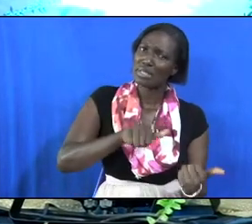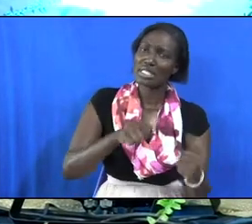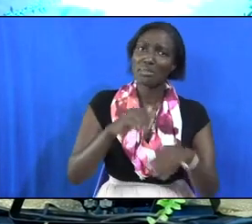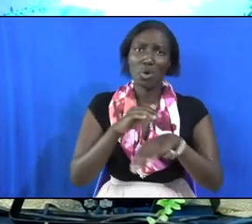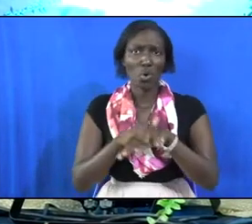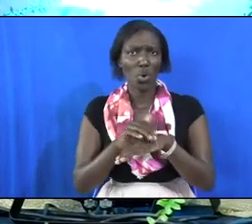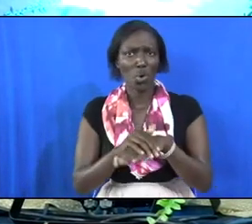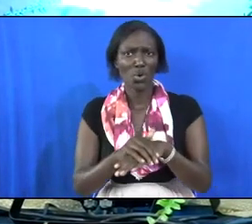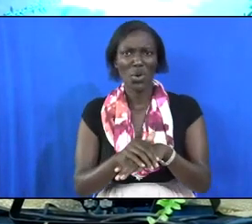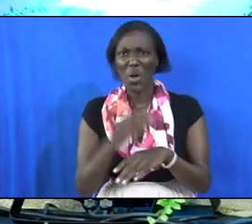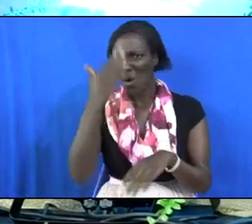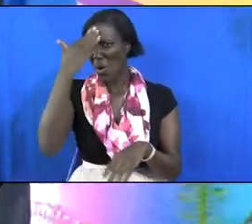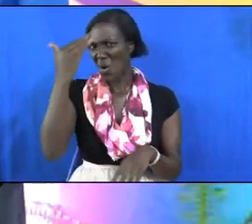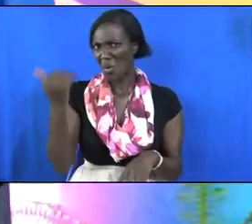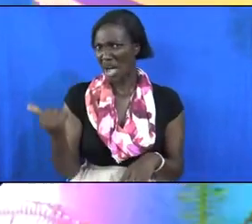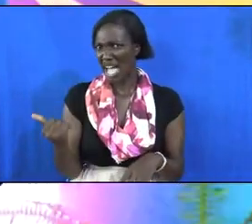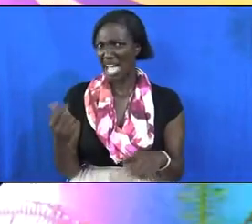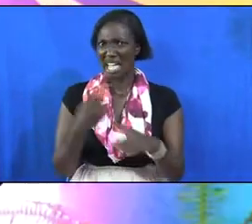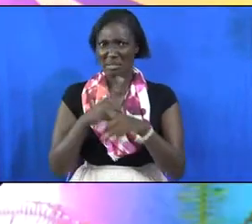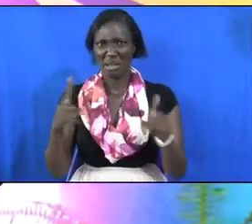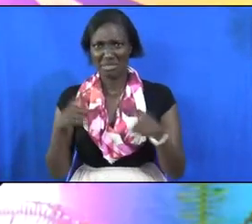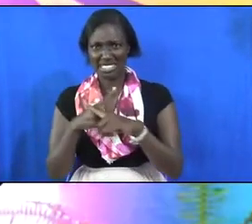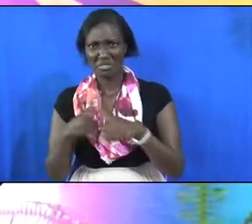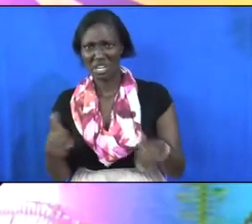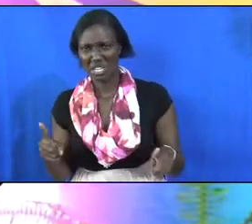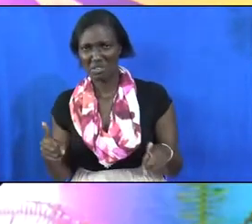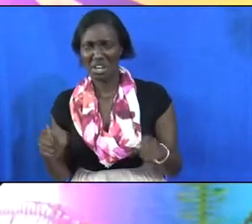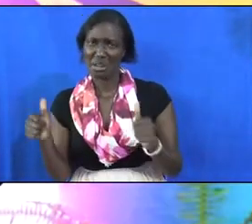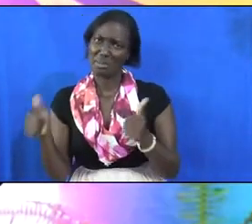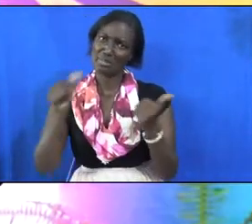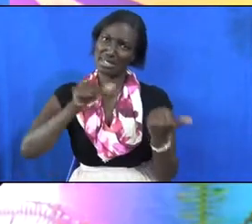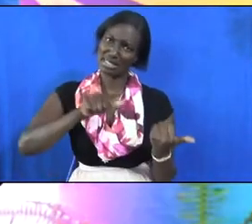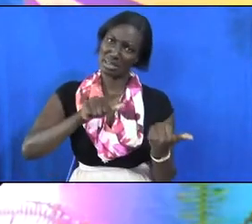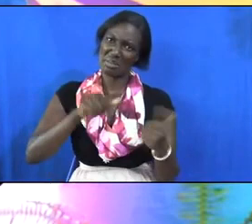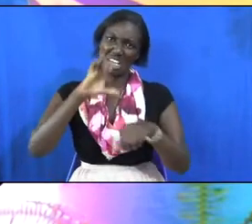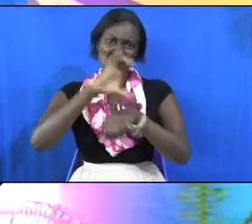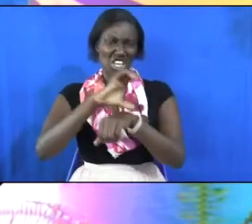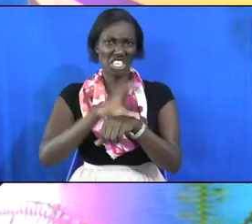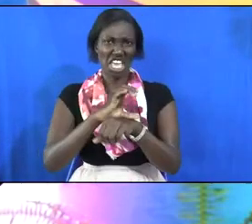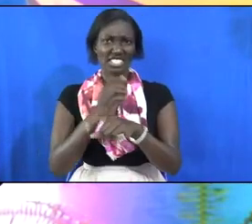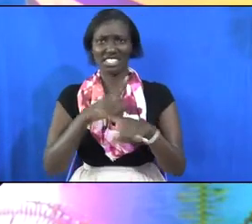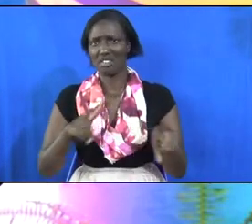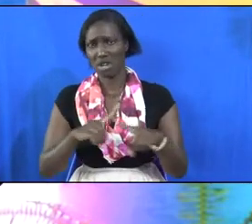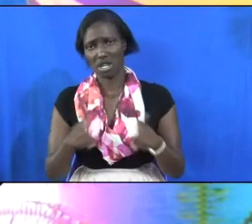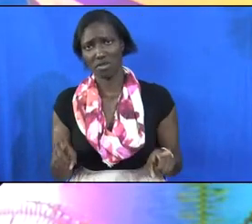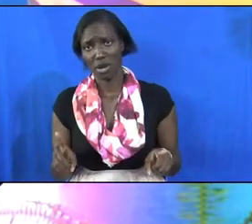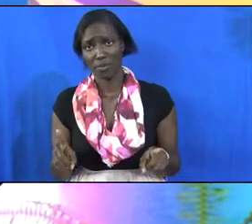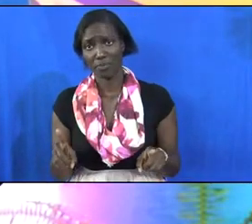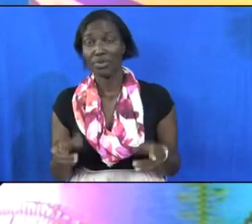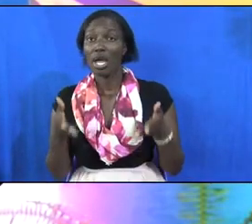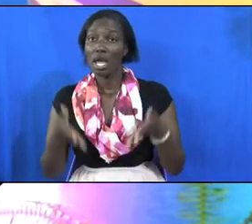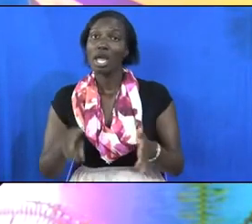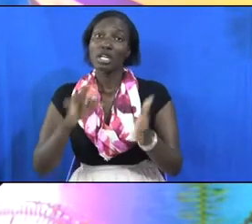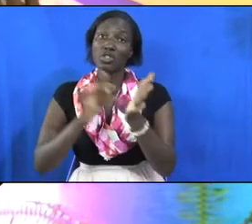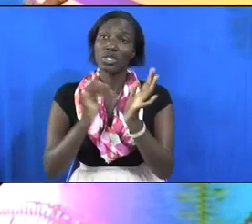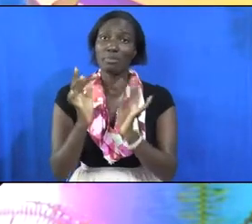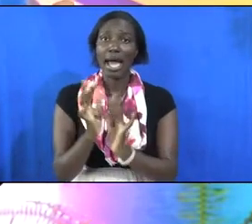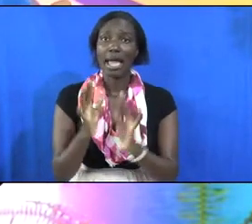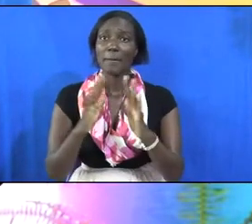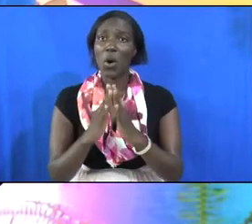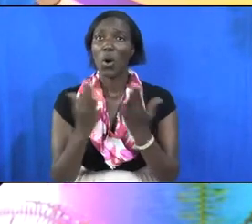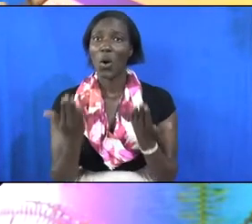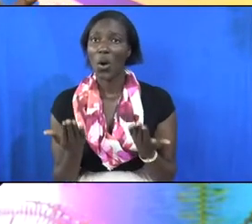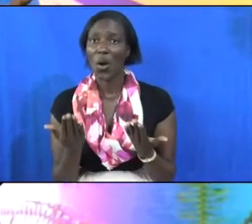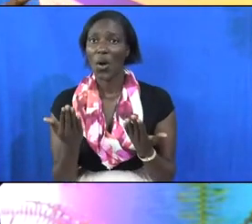like other churches do? Well, in the Bible, I don't remember Christ baptizing children or even